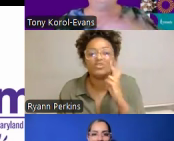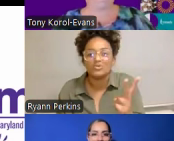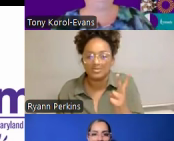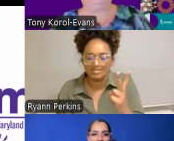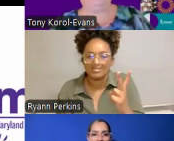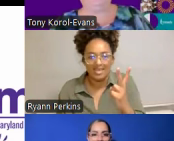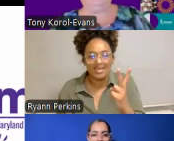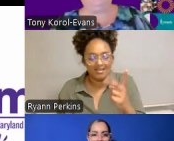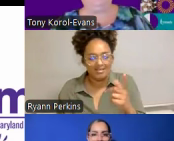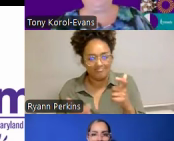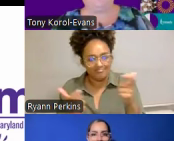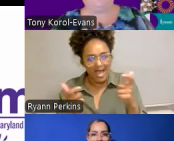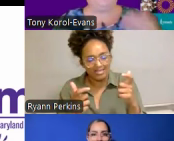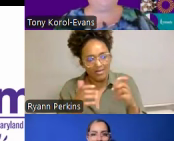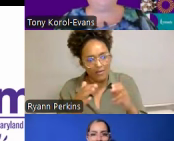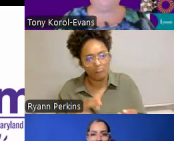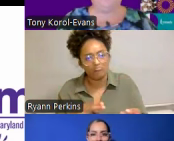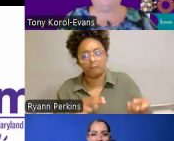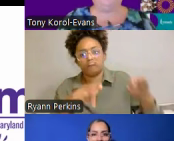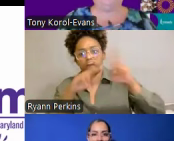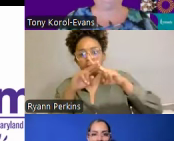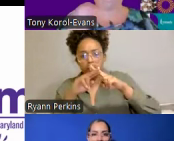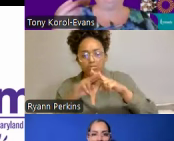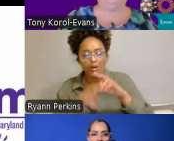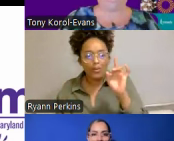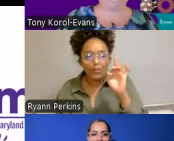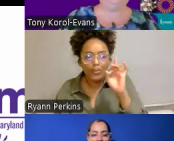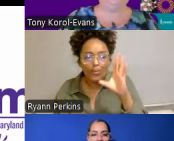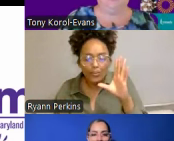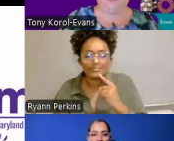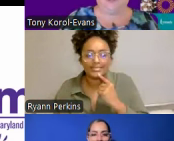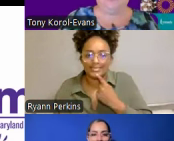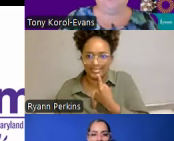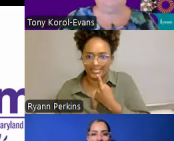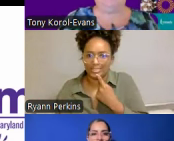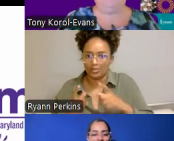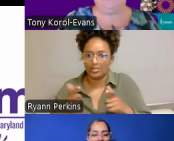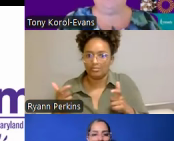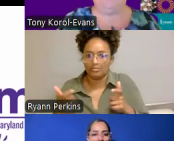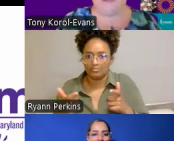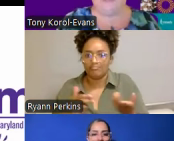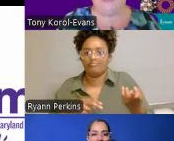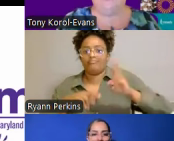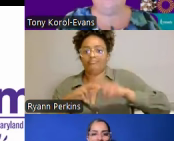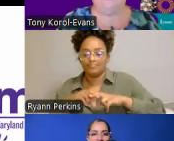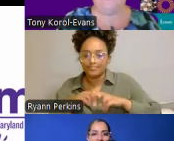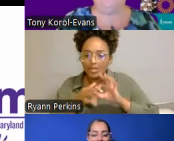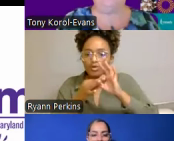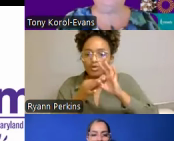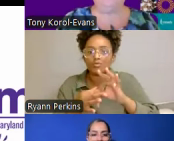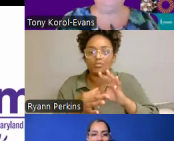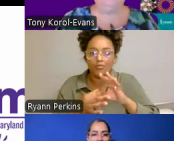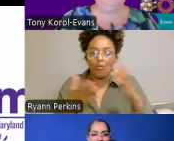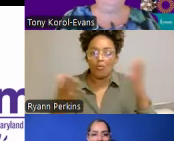supportive and 281 shelter. That's a significant difference to being almost equal in terms of what people were provided,